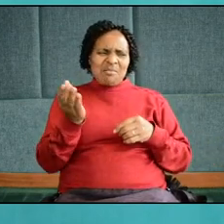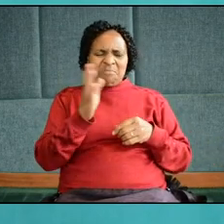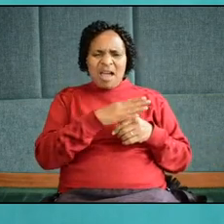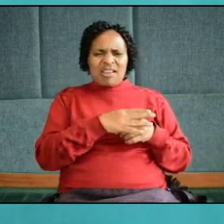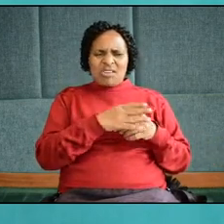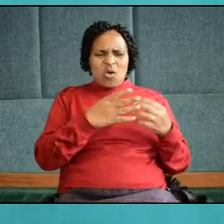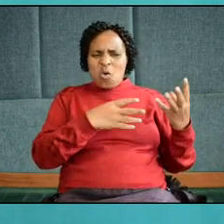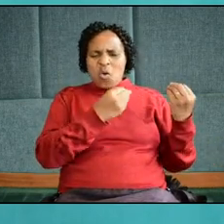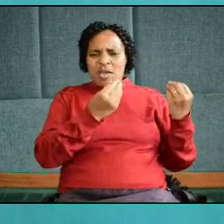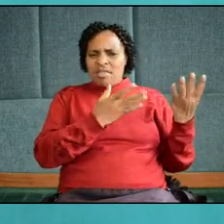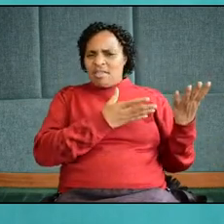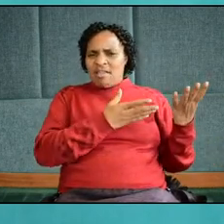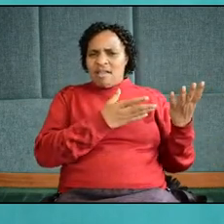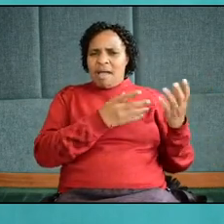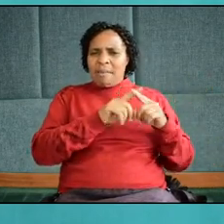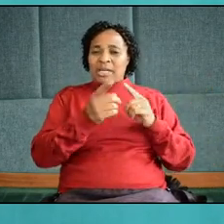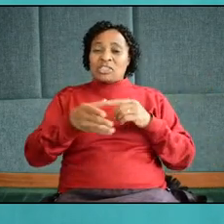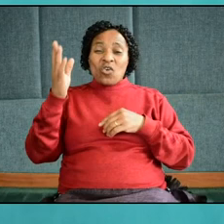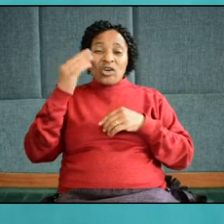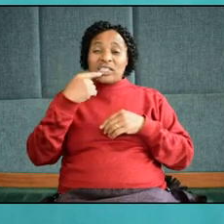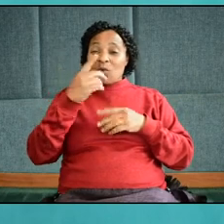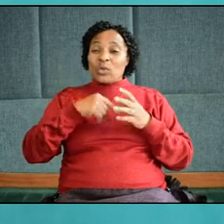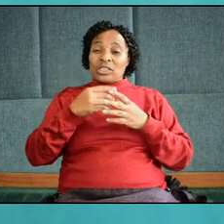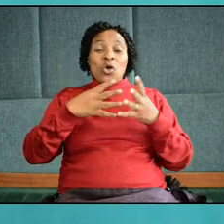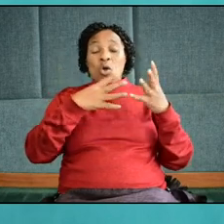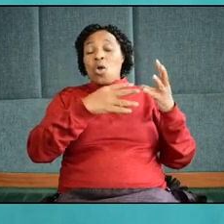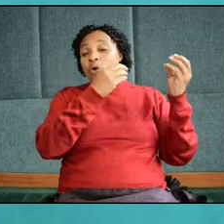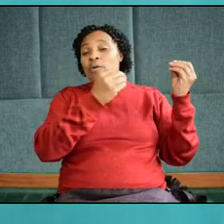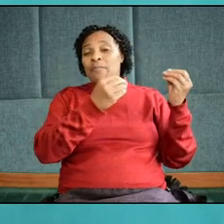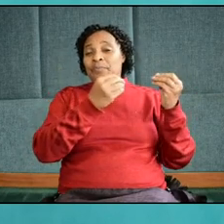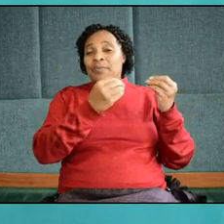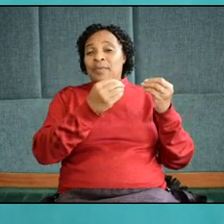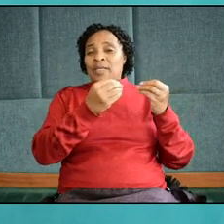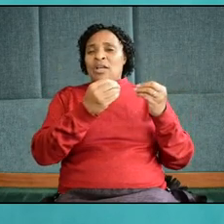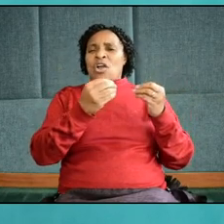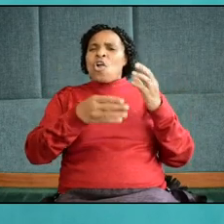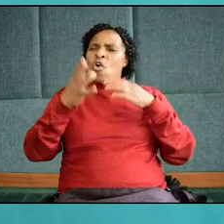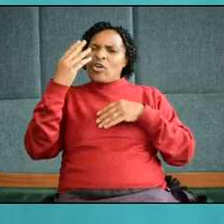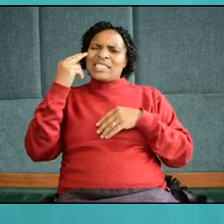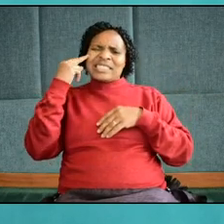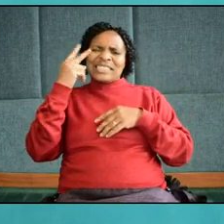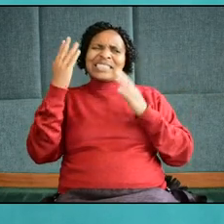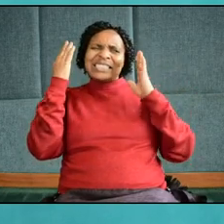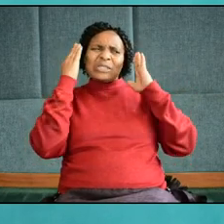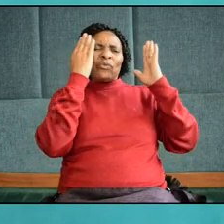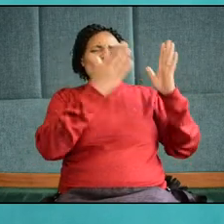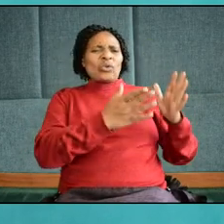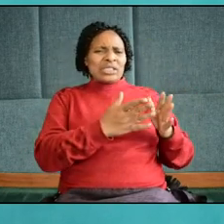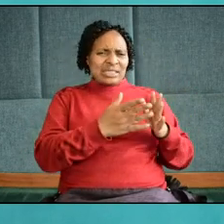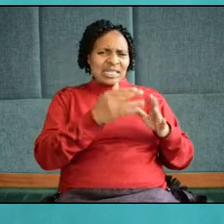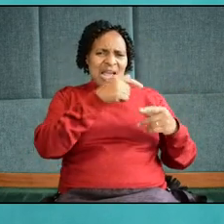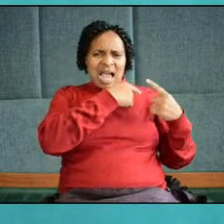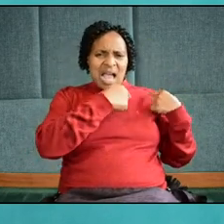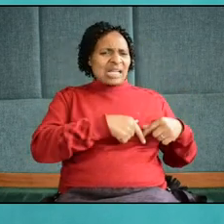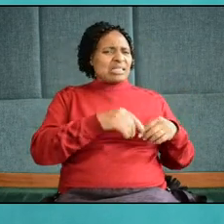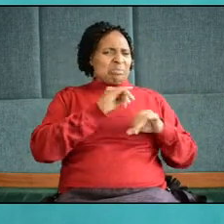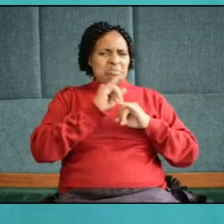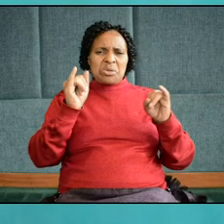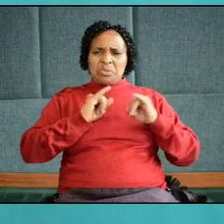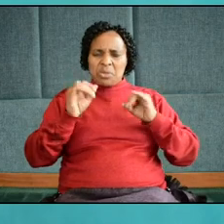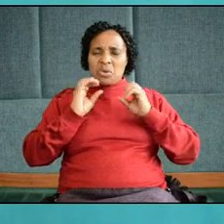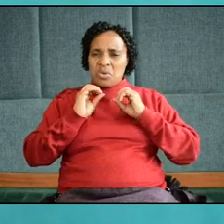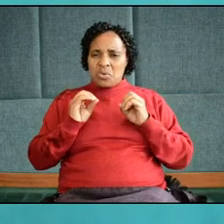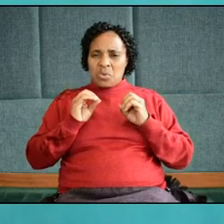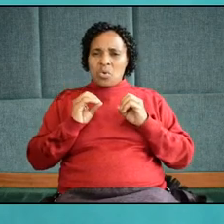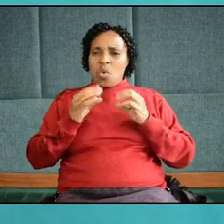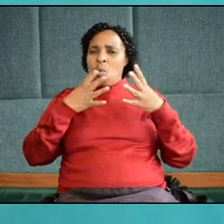is money going. And God was like, just go. Because God could see the intention in his heart. He was not pure. He did not want to go